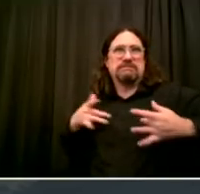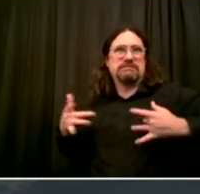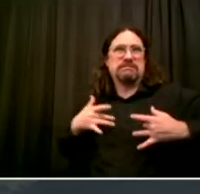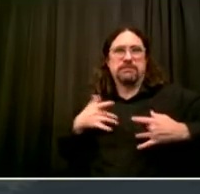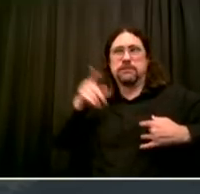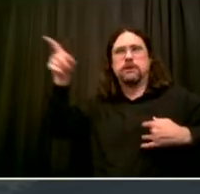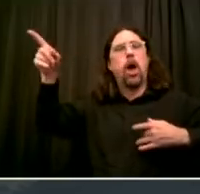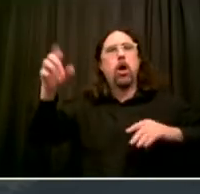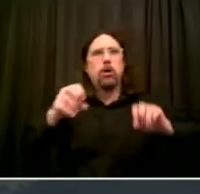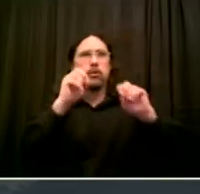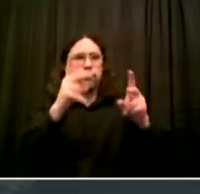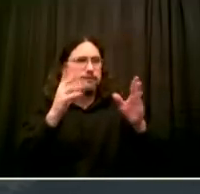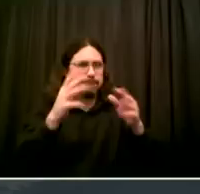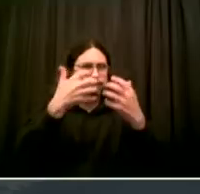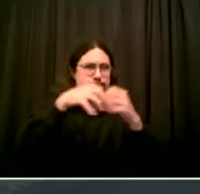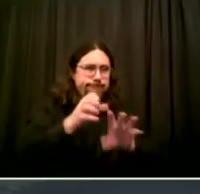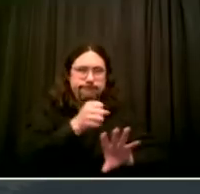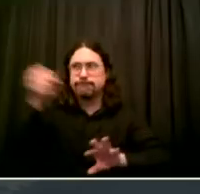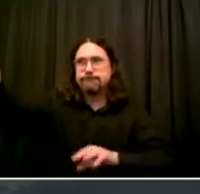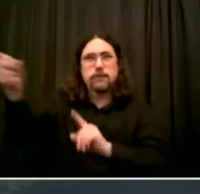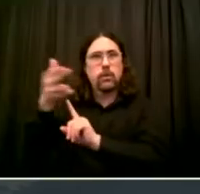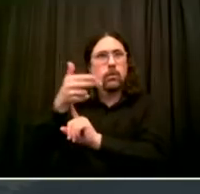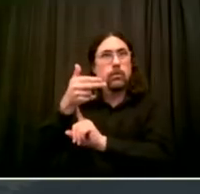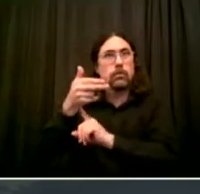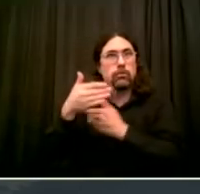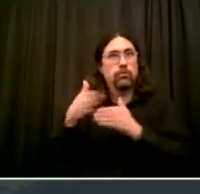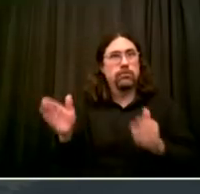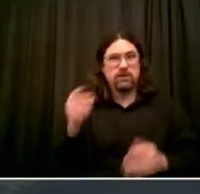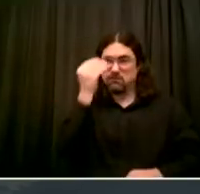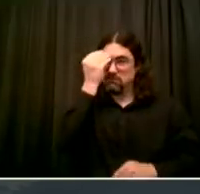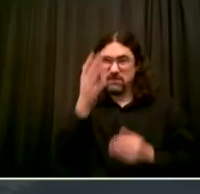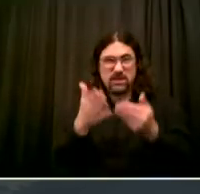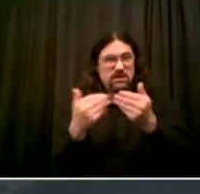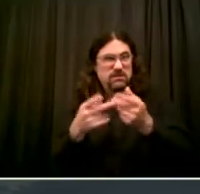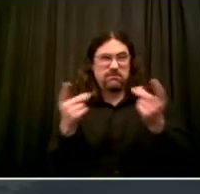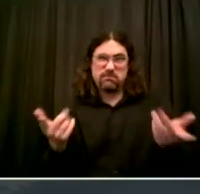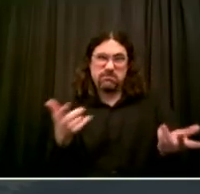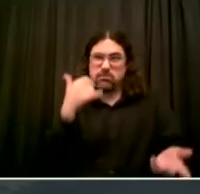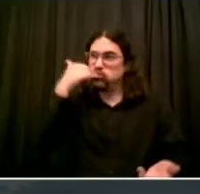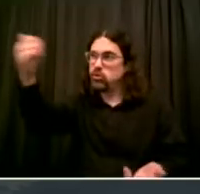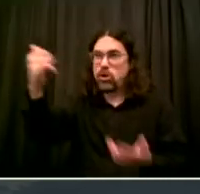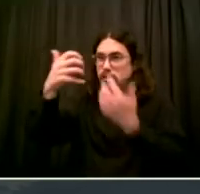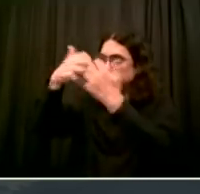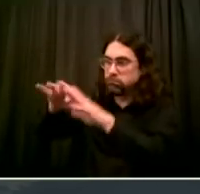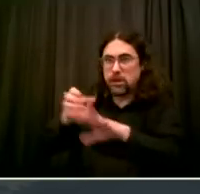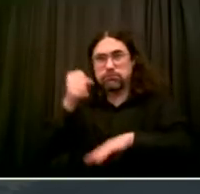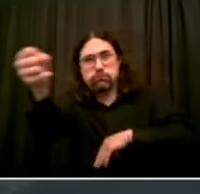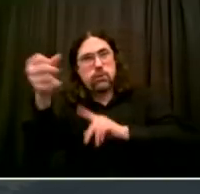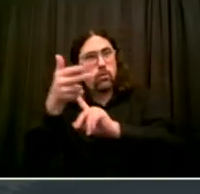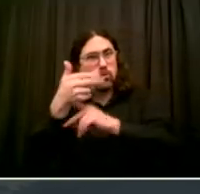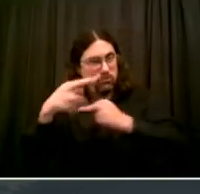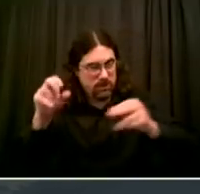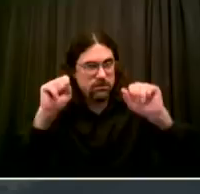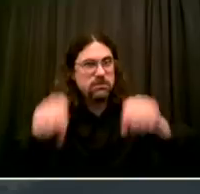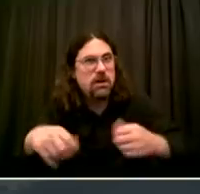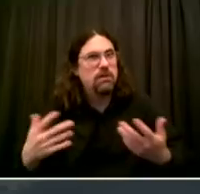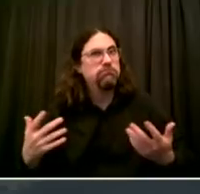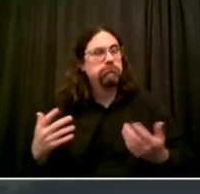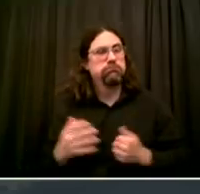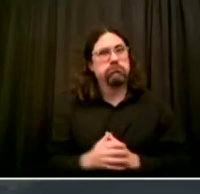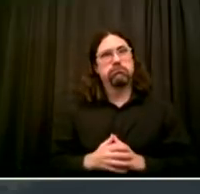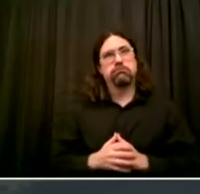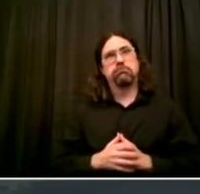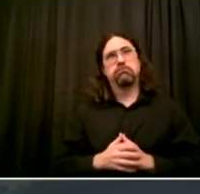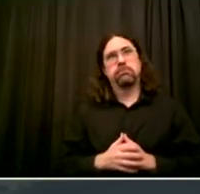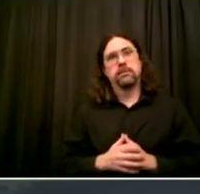sure you get the support you need. So, again, it's test, it's trace, and it's take care. They all